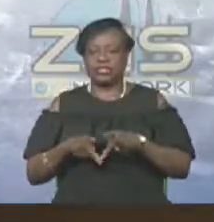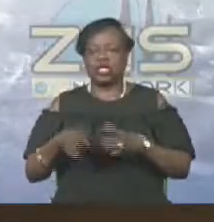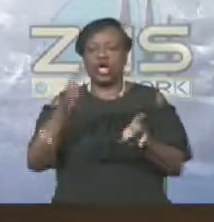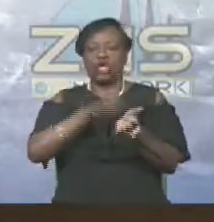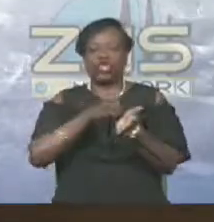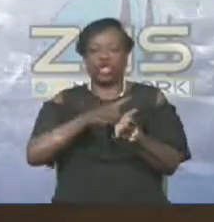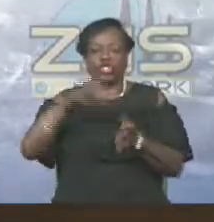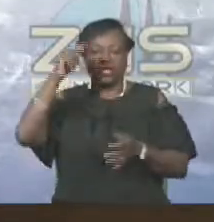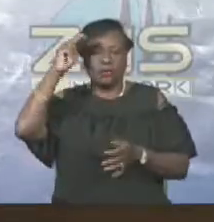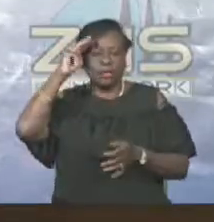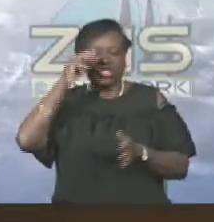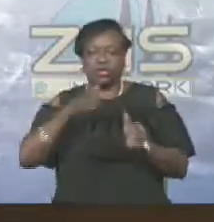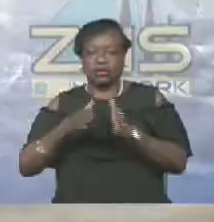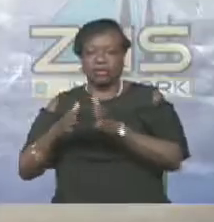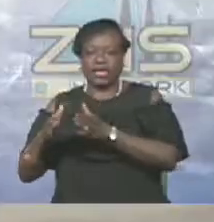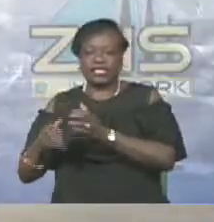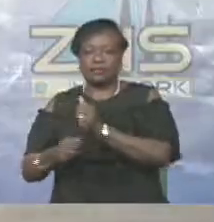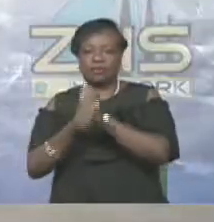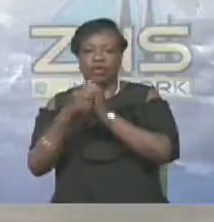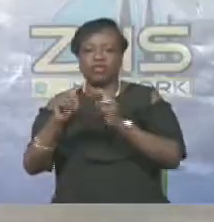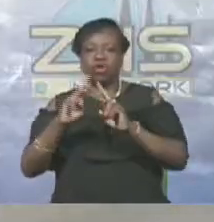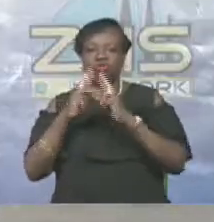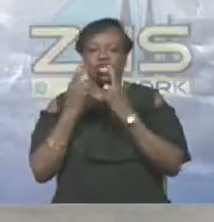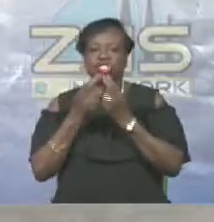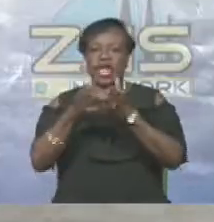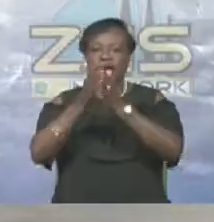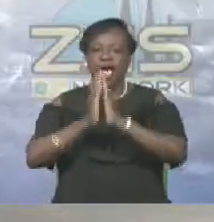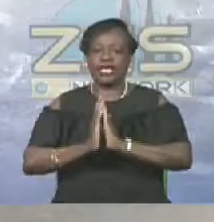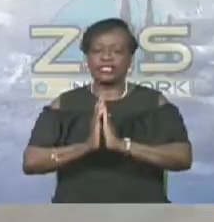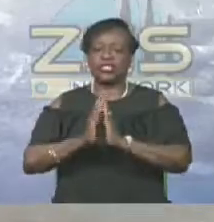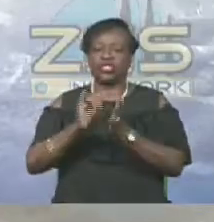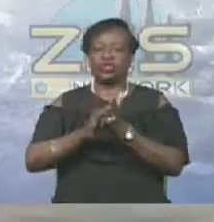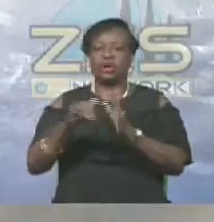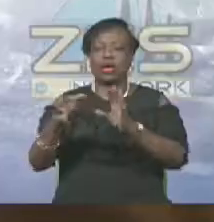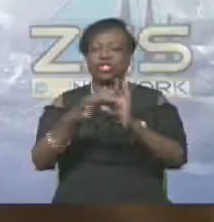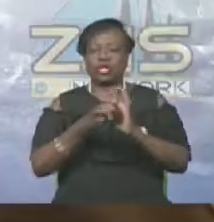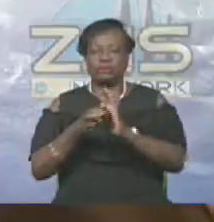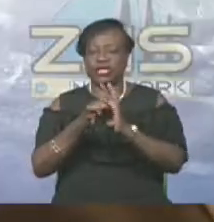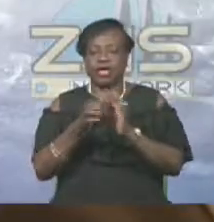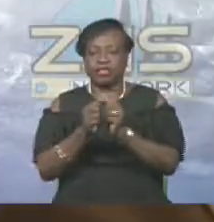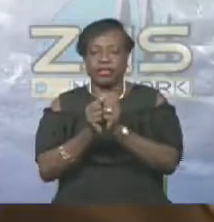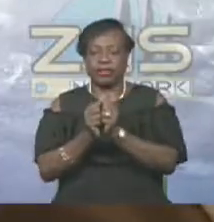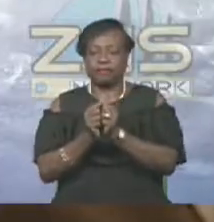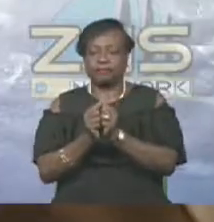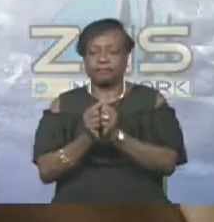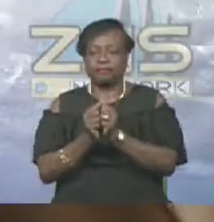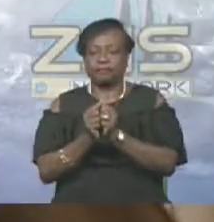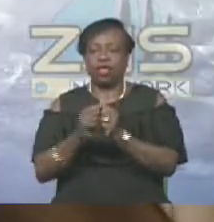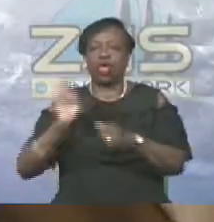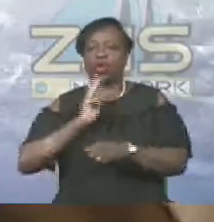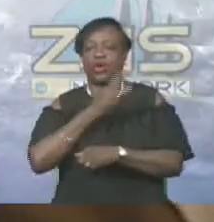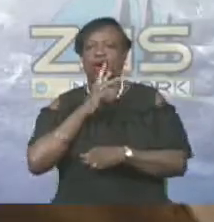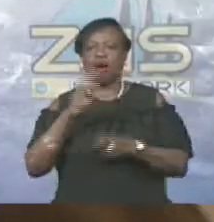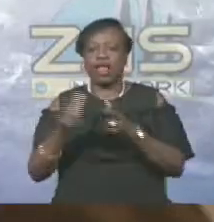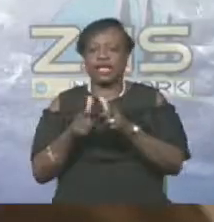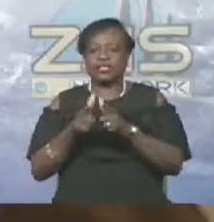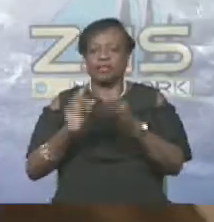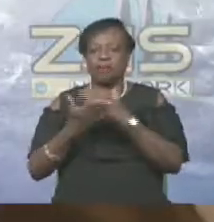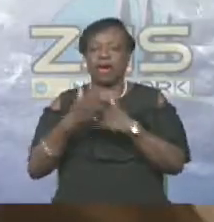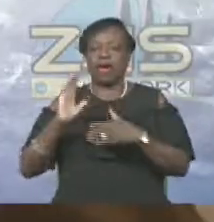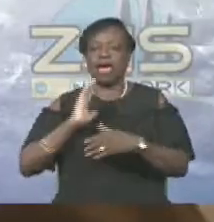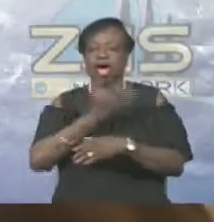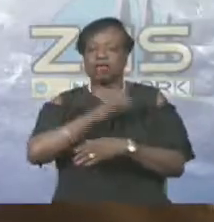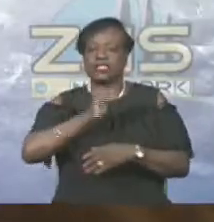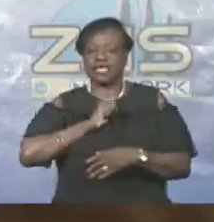pledged the support of the region and called for greater collaboration in addressing climate change. We are little by ourselves, but we